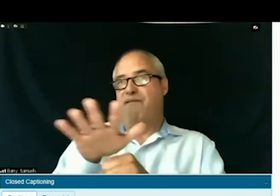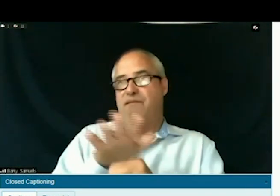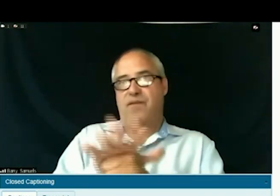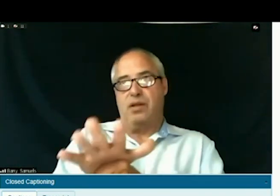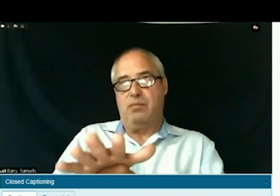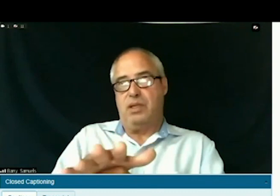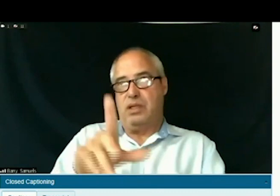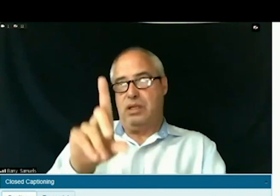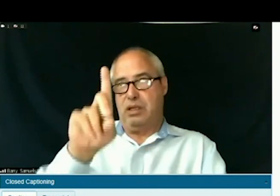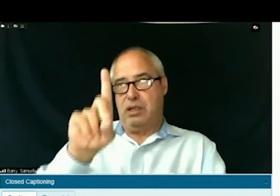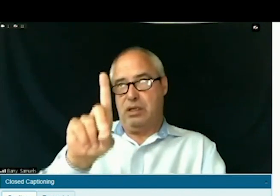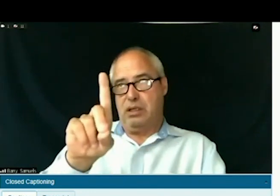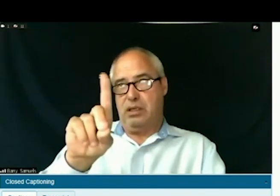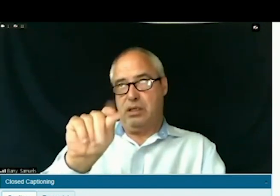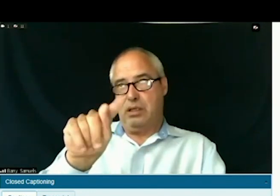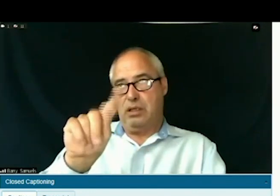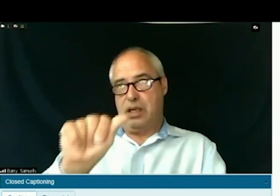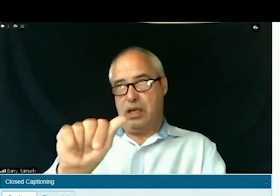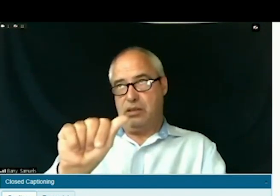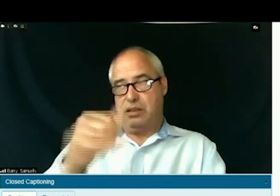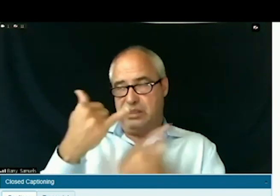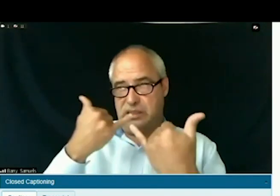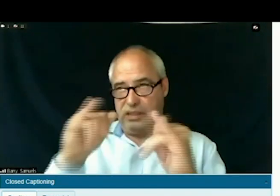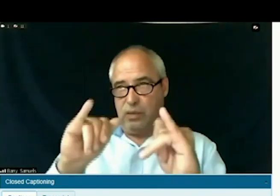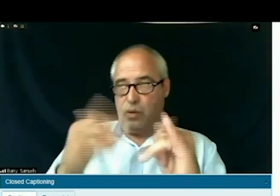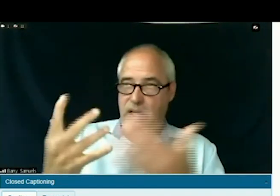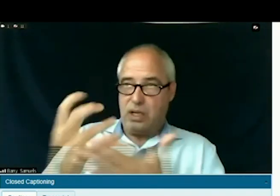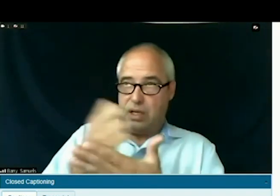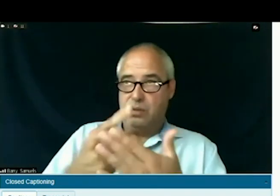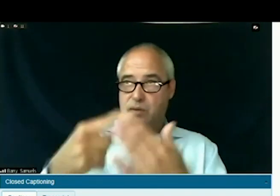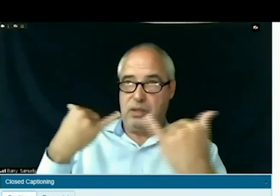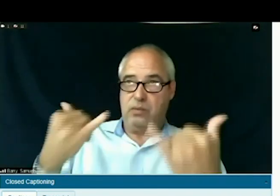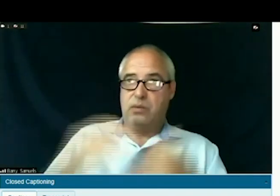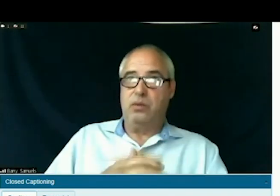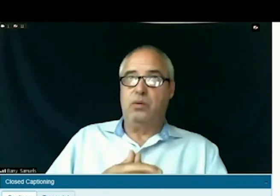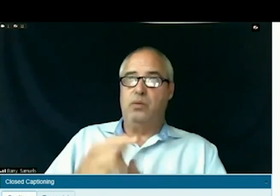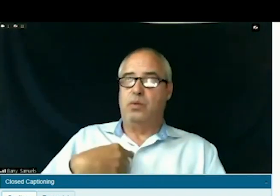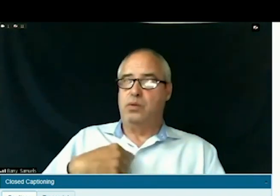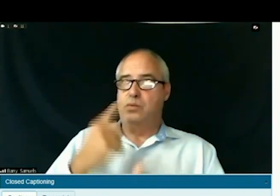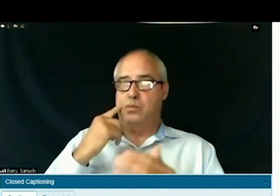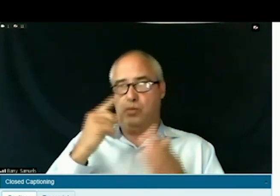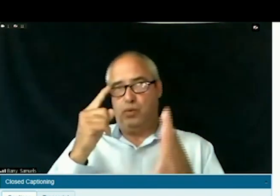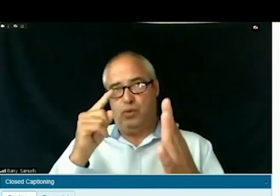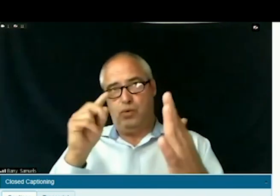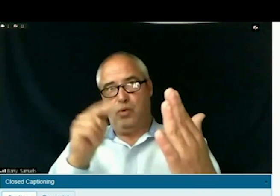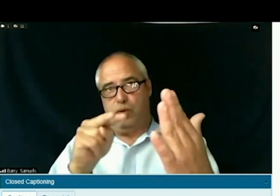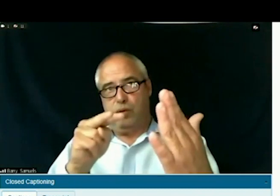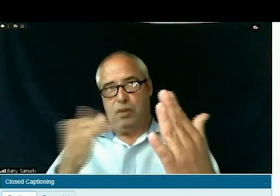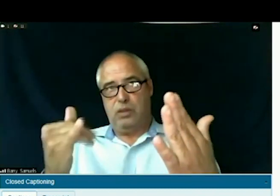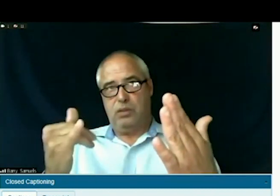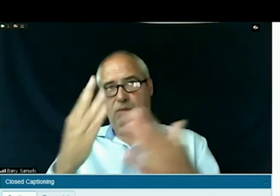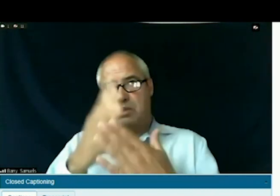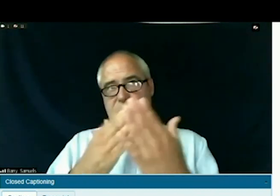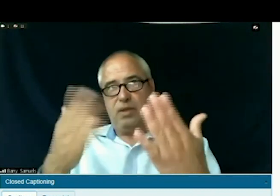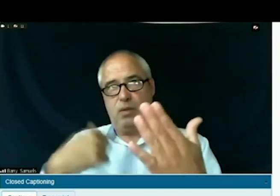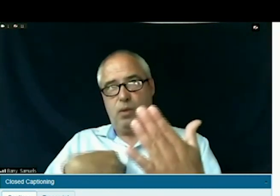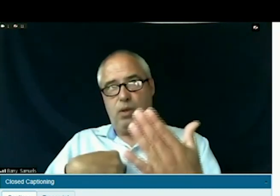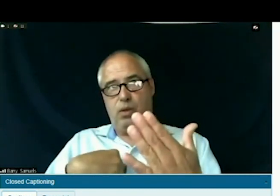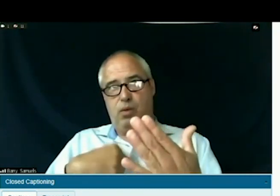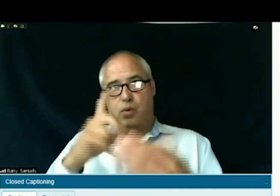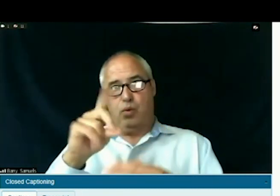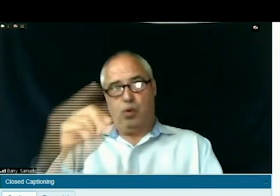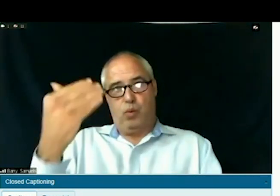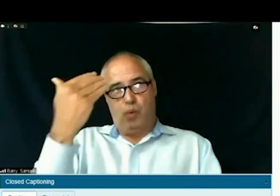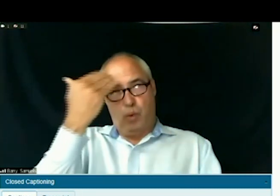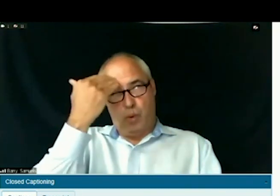are still indeed being collected. And as we look at some things that we do know,